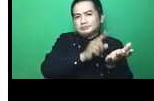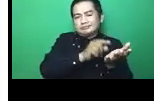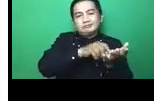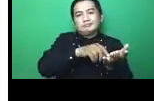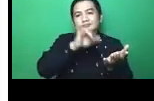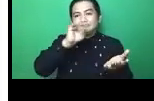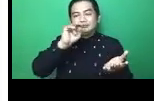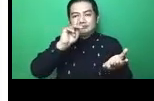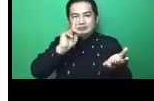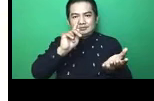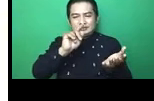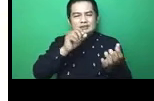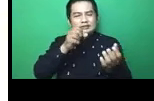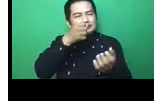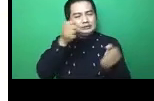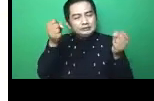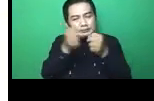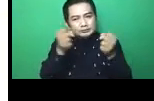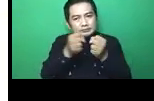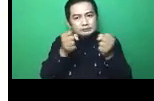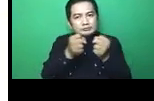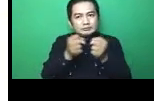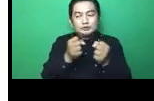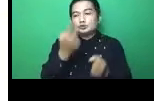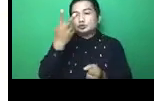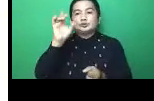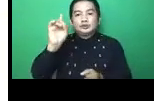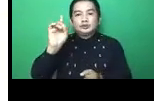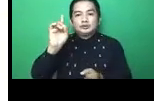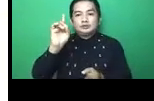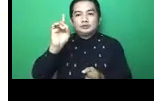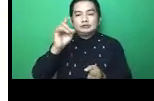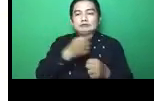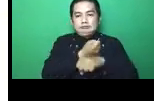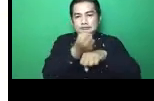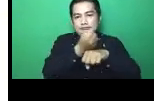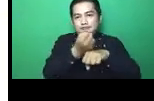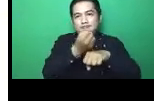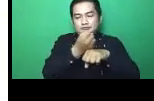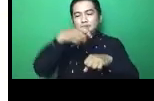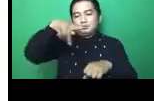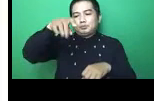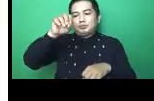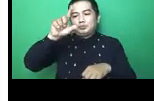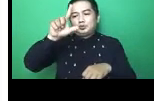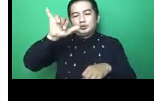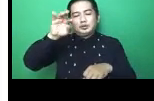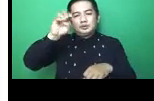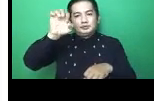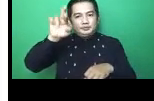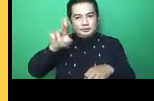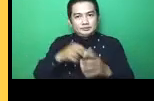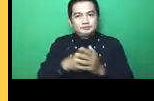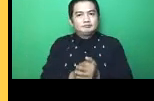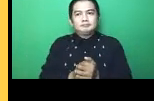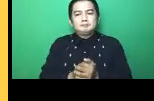very, very thin, you have all the benefits of 2D printing with the strength of making it a polymer while being super, super detailed.